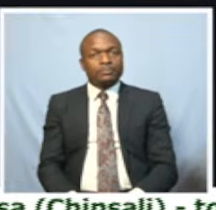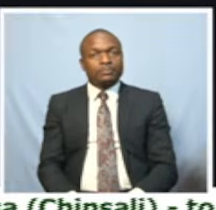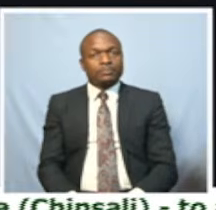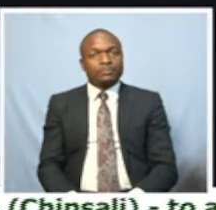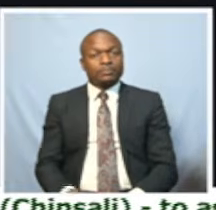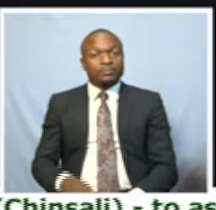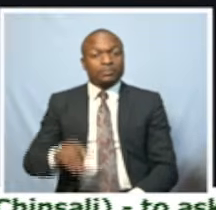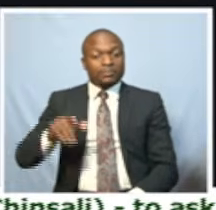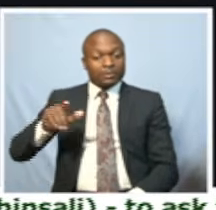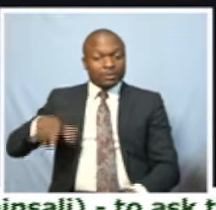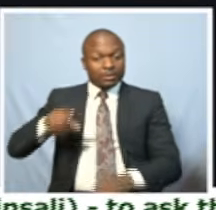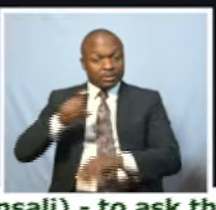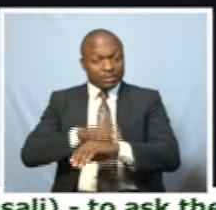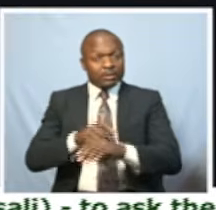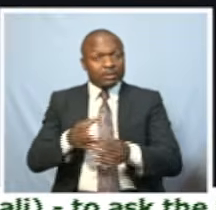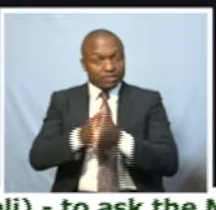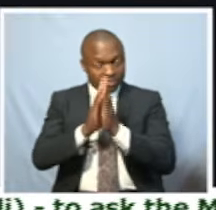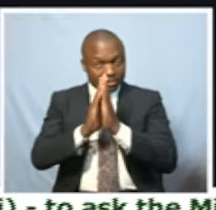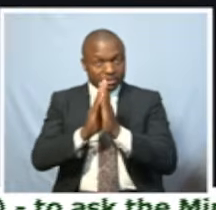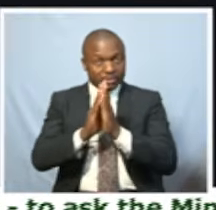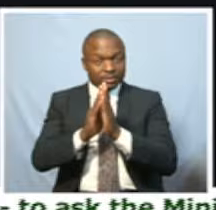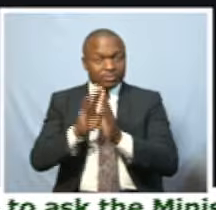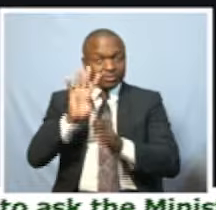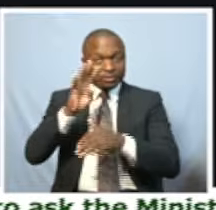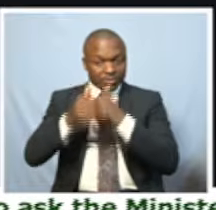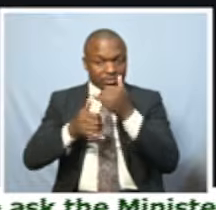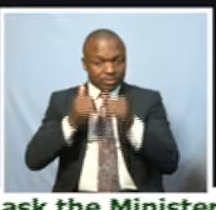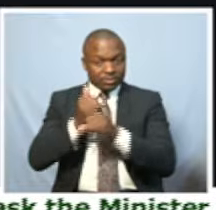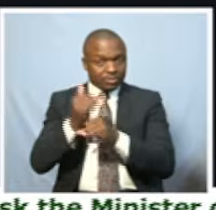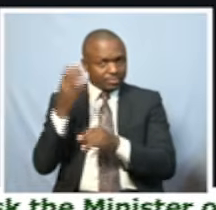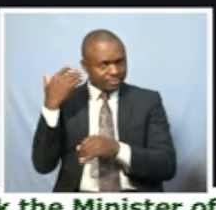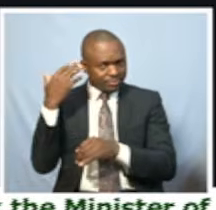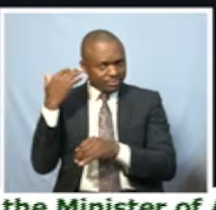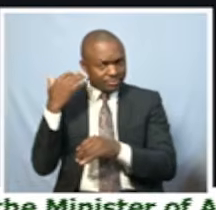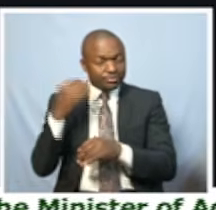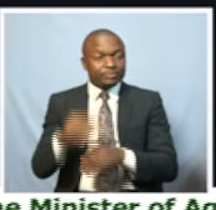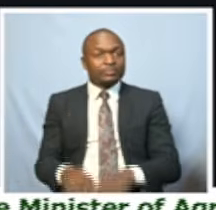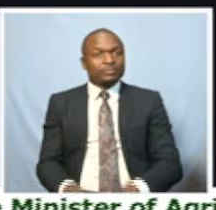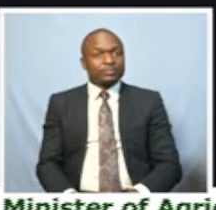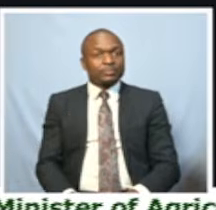When last time I asked about 4 years ago, I was told about